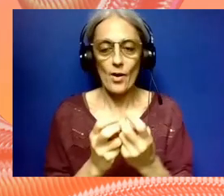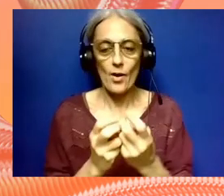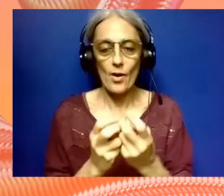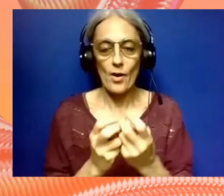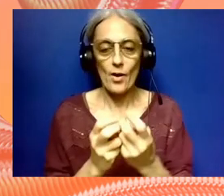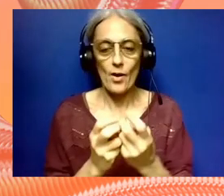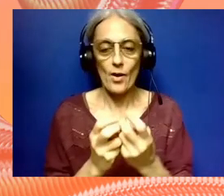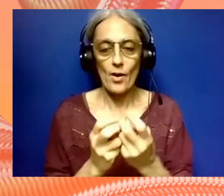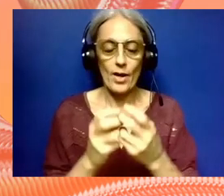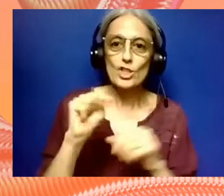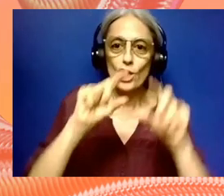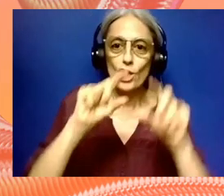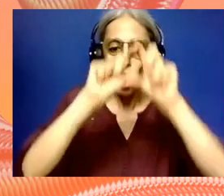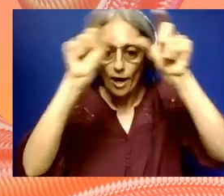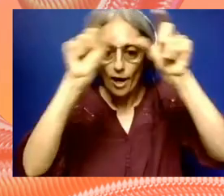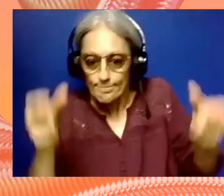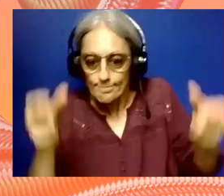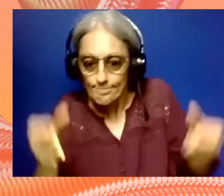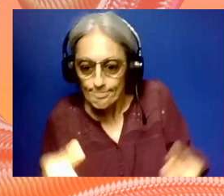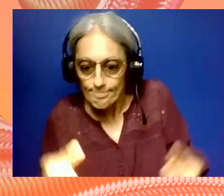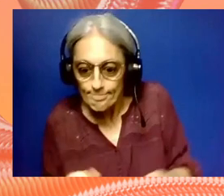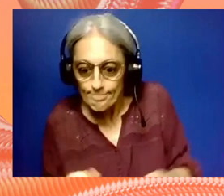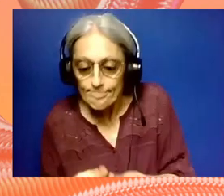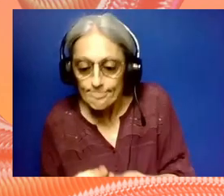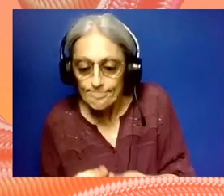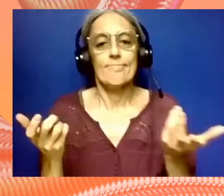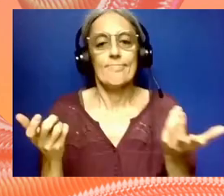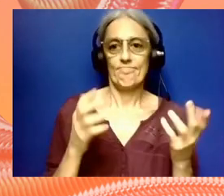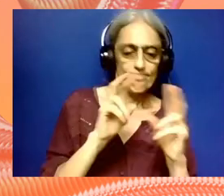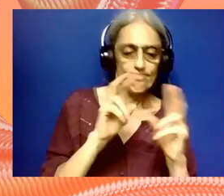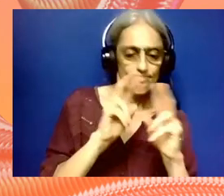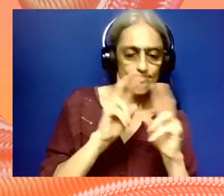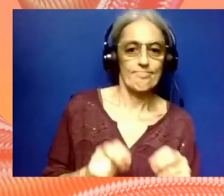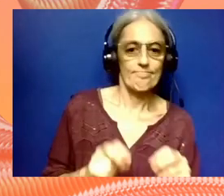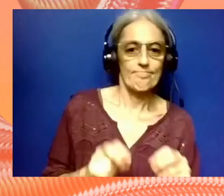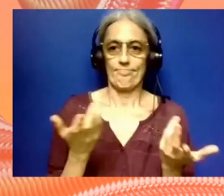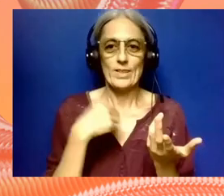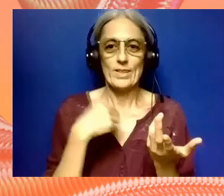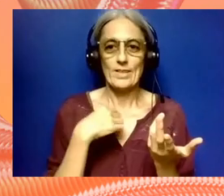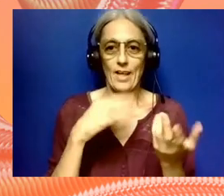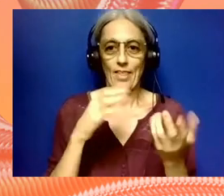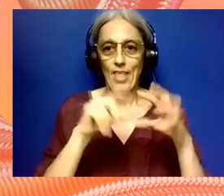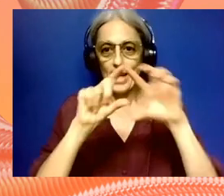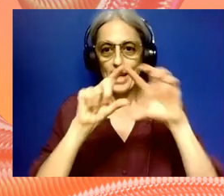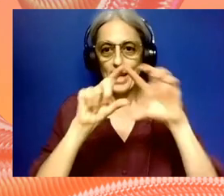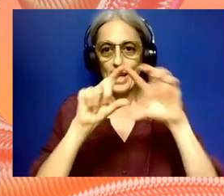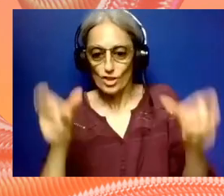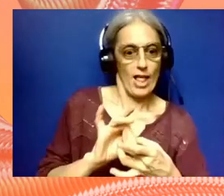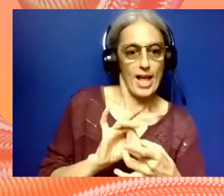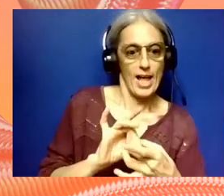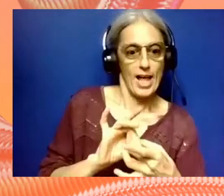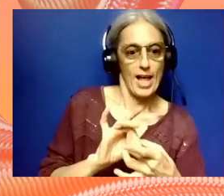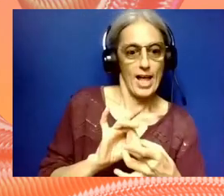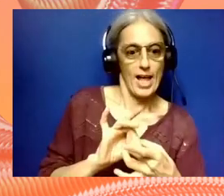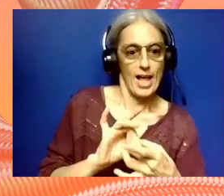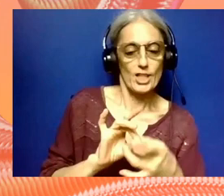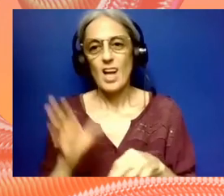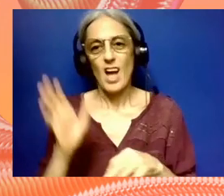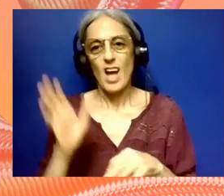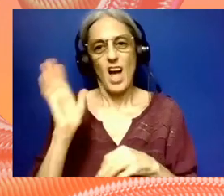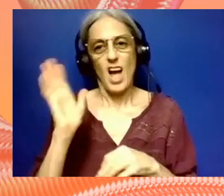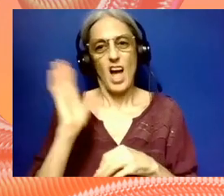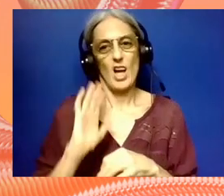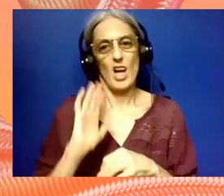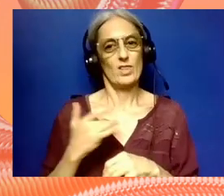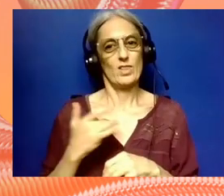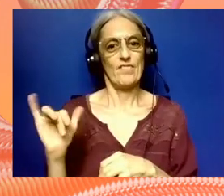was like, here's the chart, every relationship, you know, I didn't used to feel that way. Like, I feel like I was so skeptical in a way